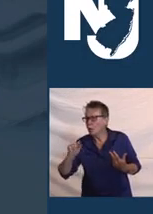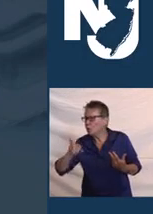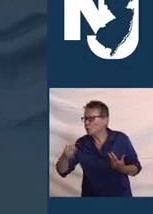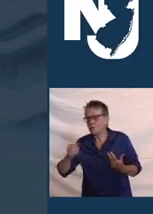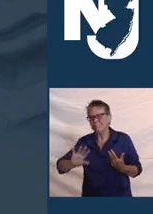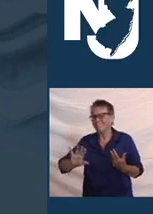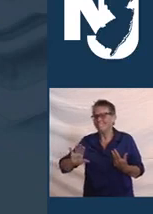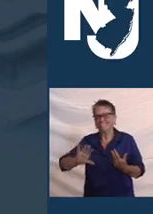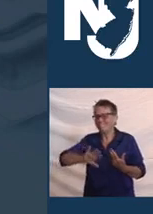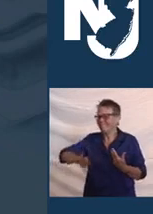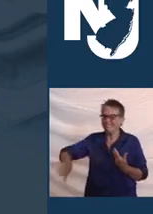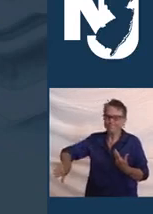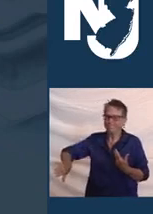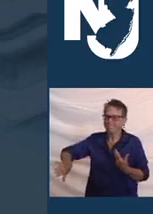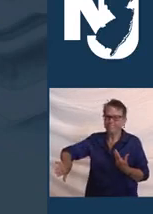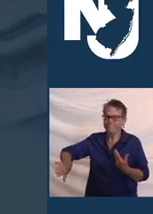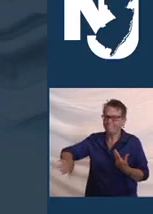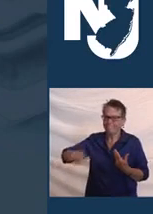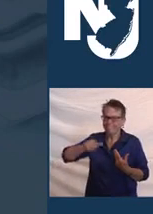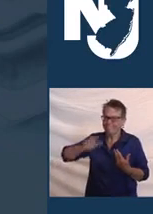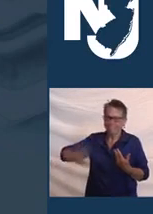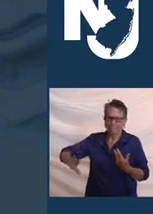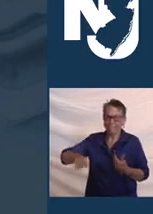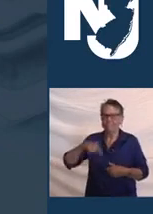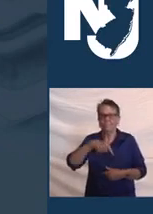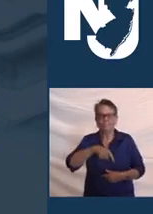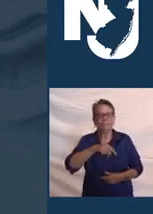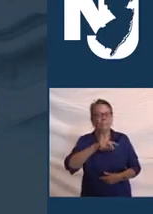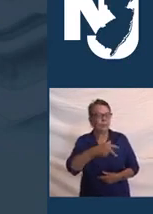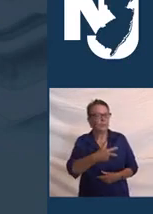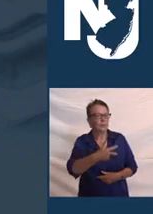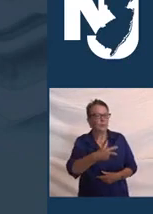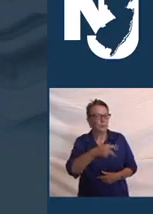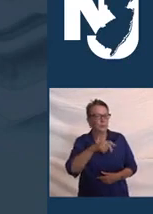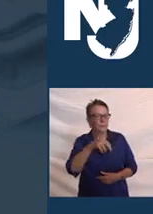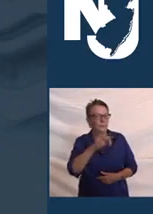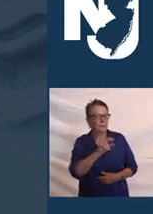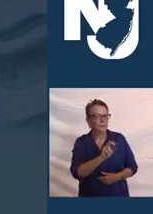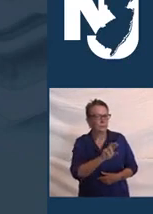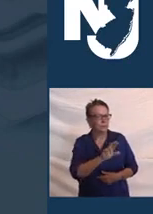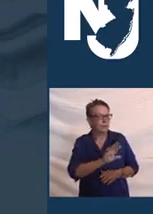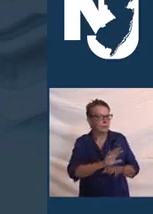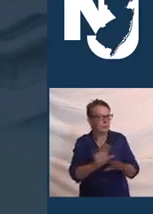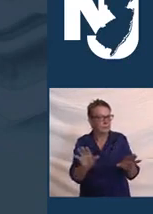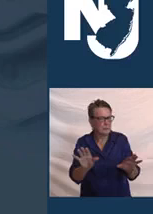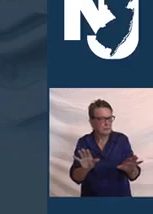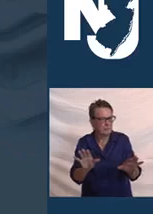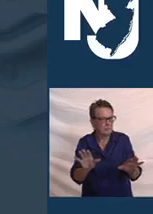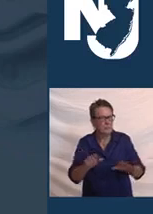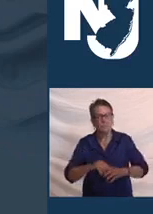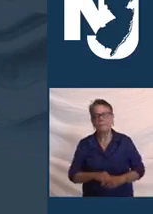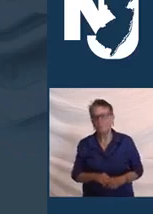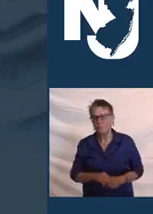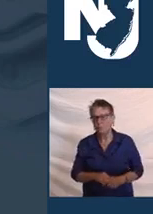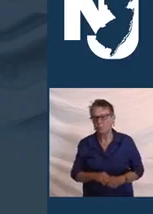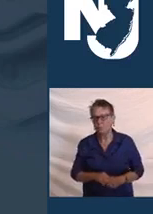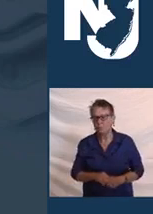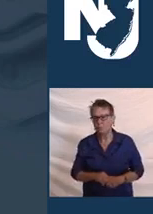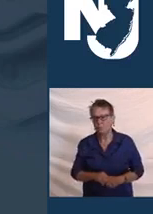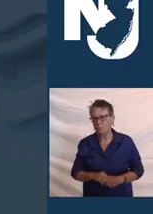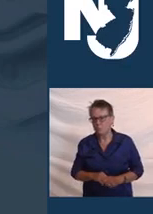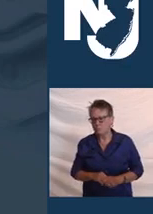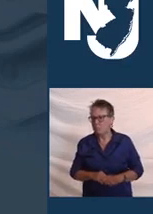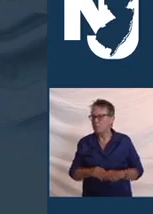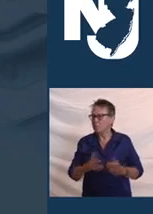received the Pfizer vaccine. Judy will be able to provide a little bit more detail on this in a few minutes. But again, we're currently working to make